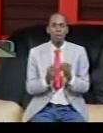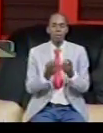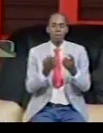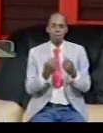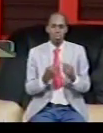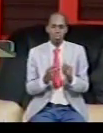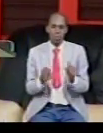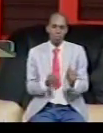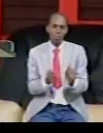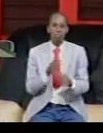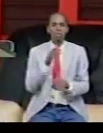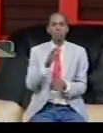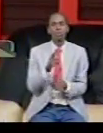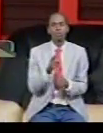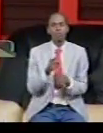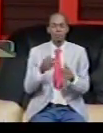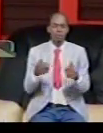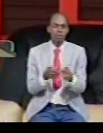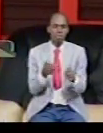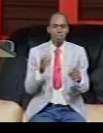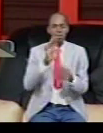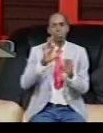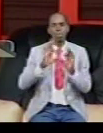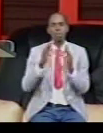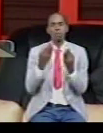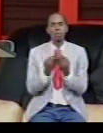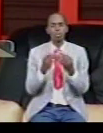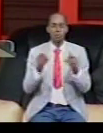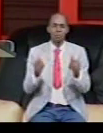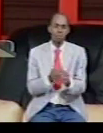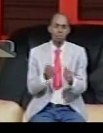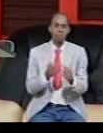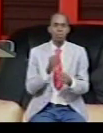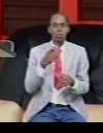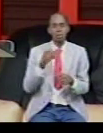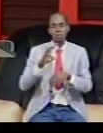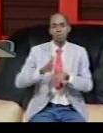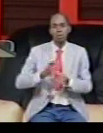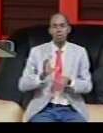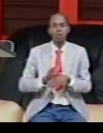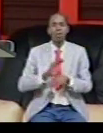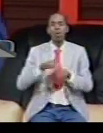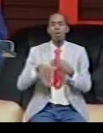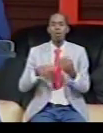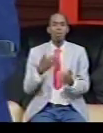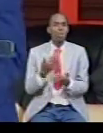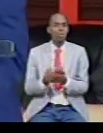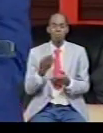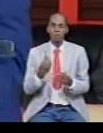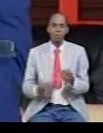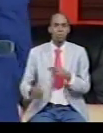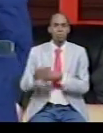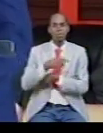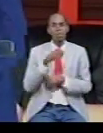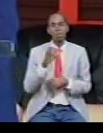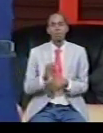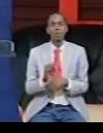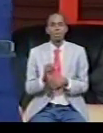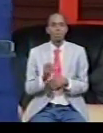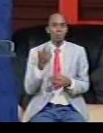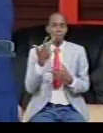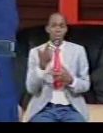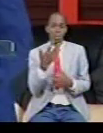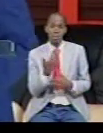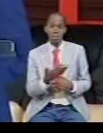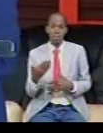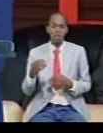with you, go along with your family, go along with the church all the way through? Three things we're looking at.